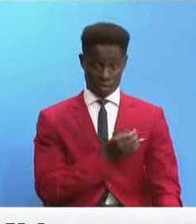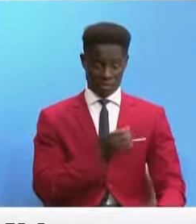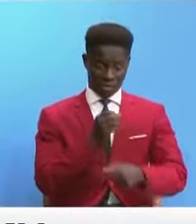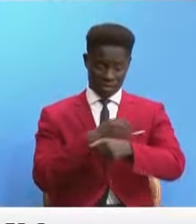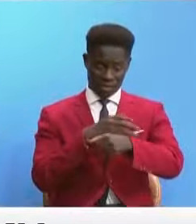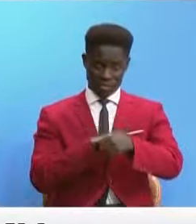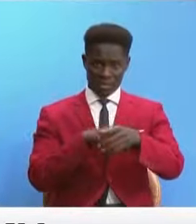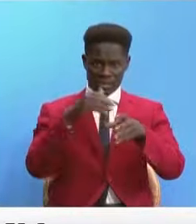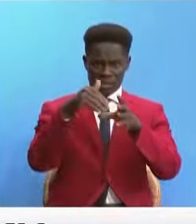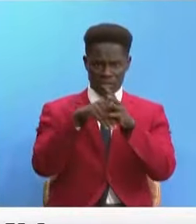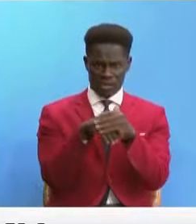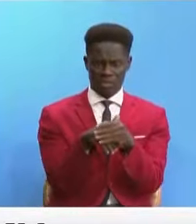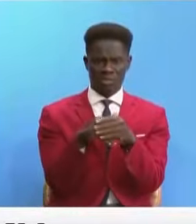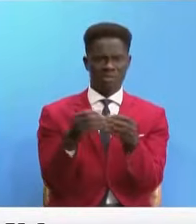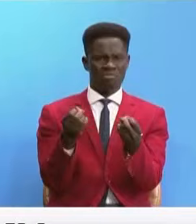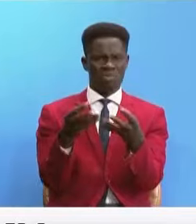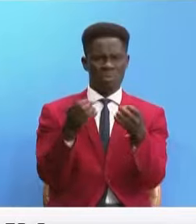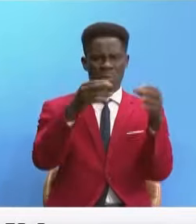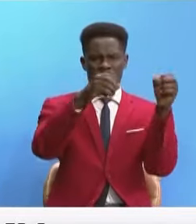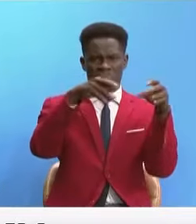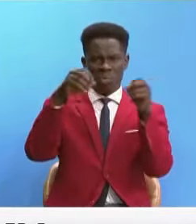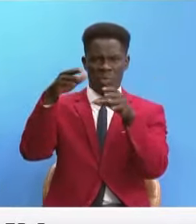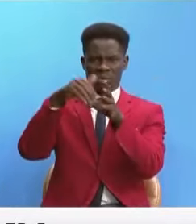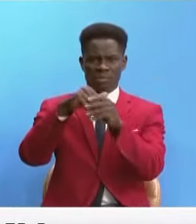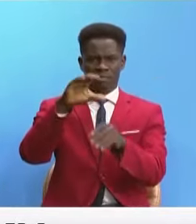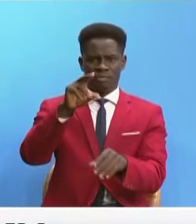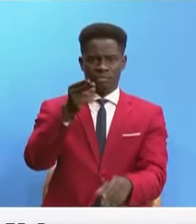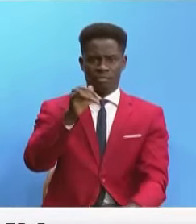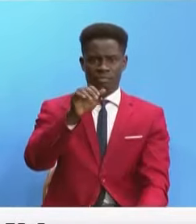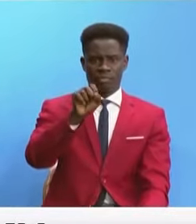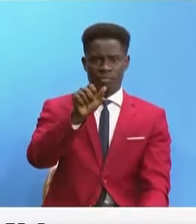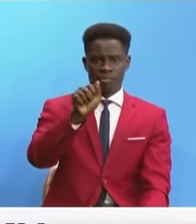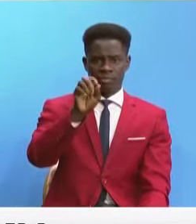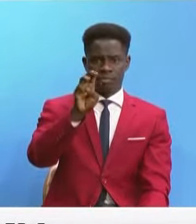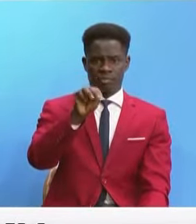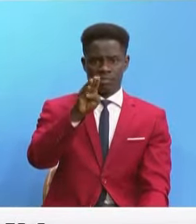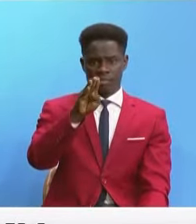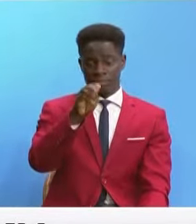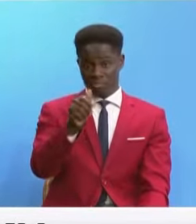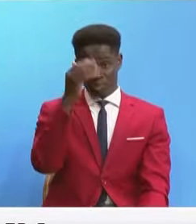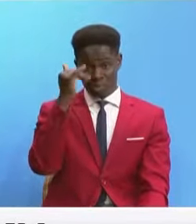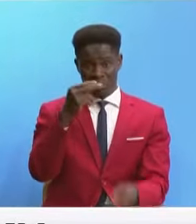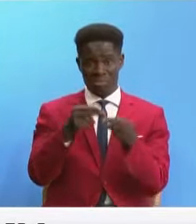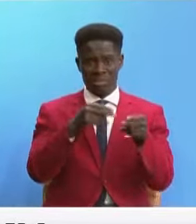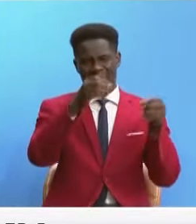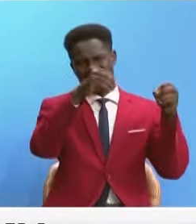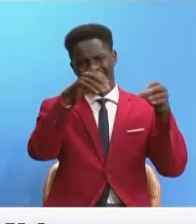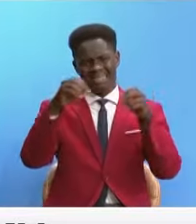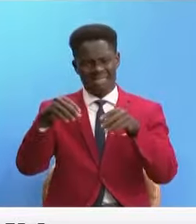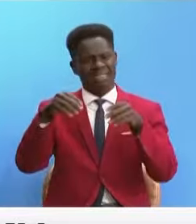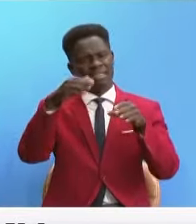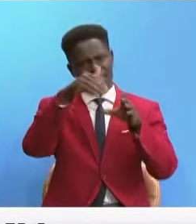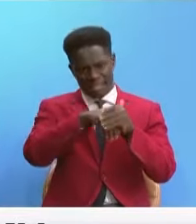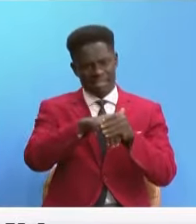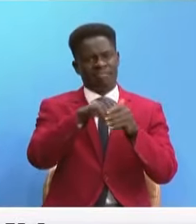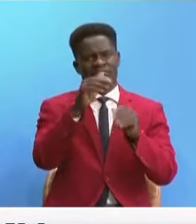solar project in Chisanga in responding to the energy crisis of the country. This